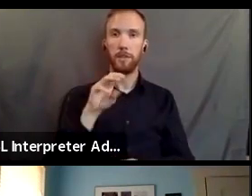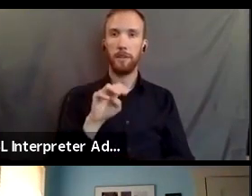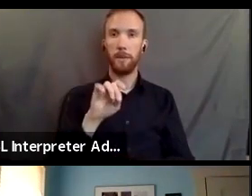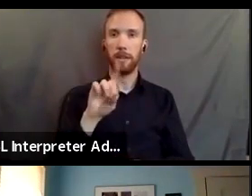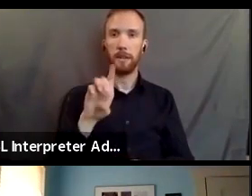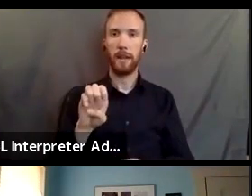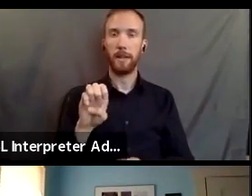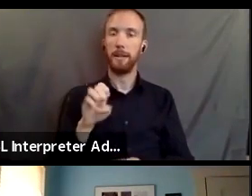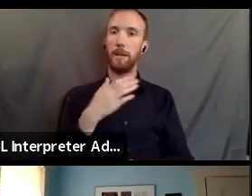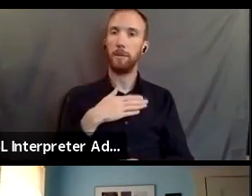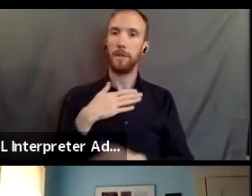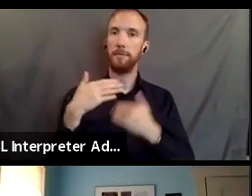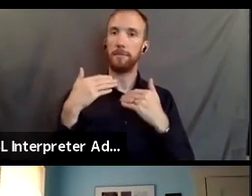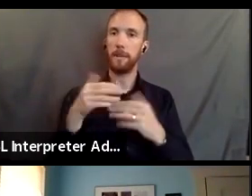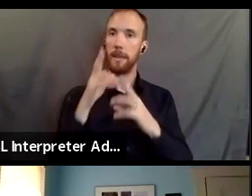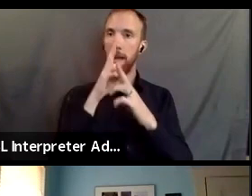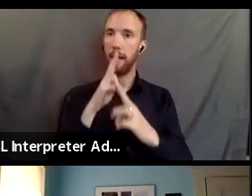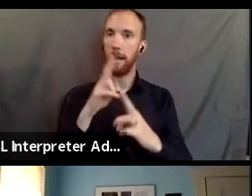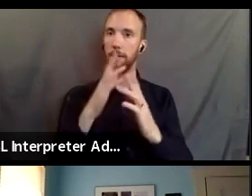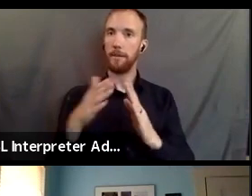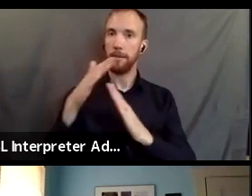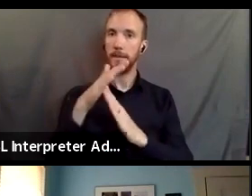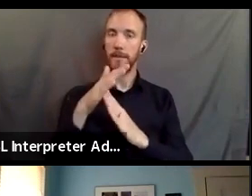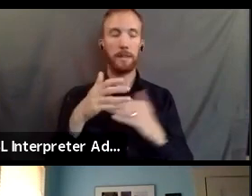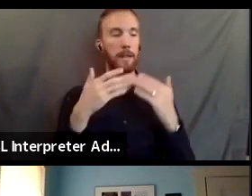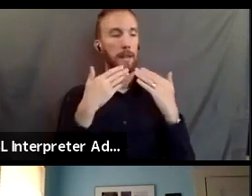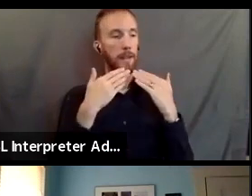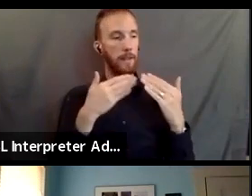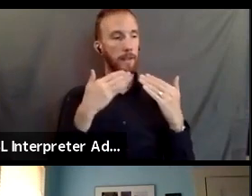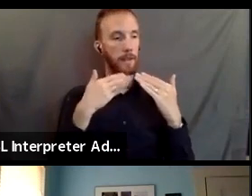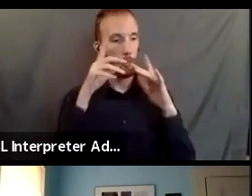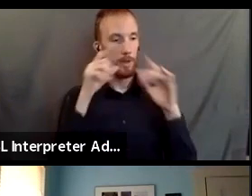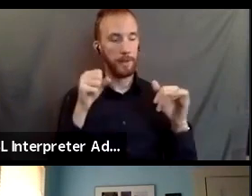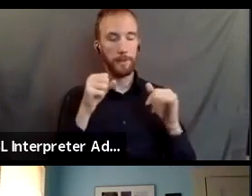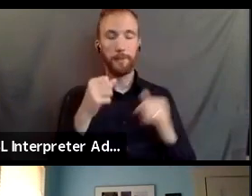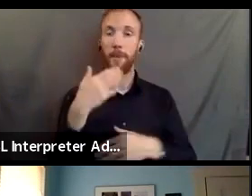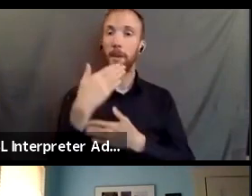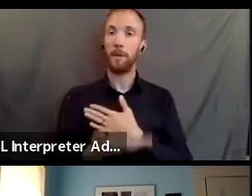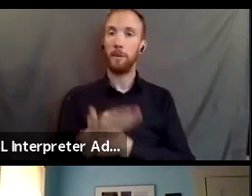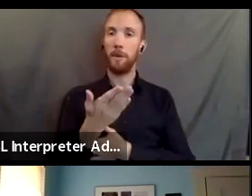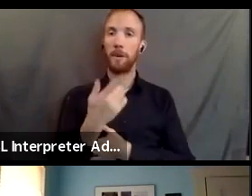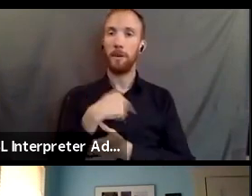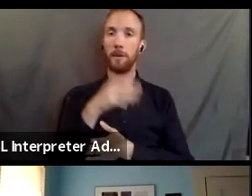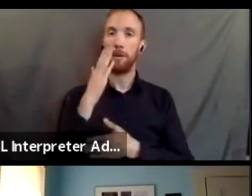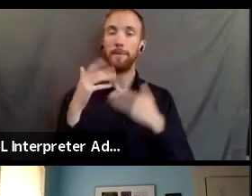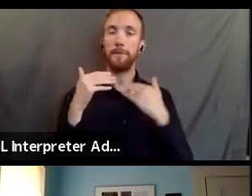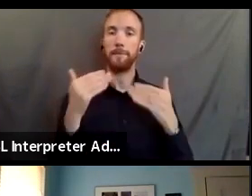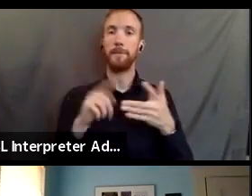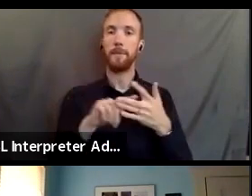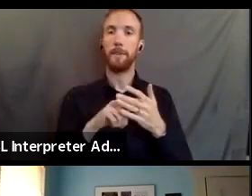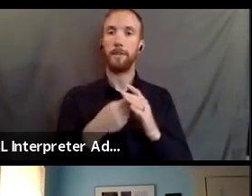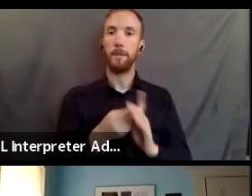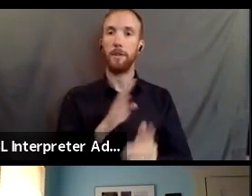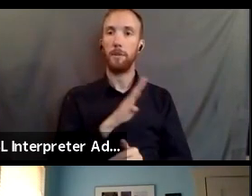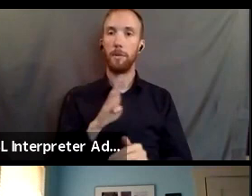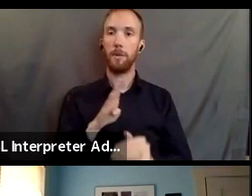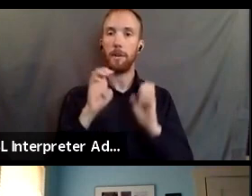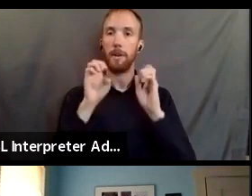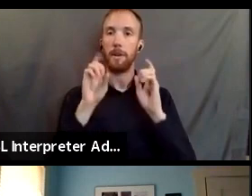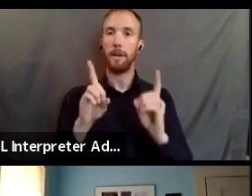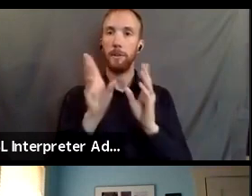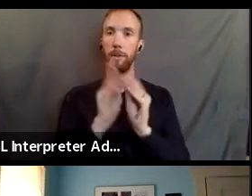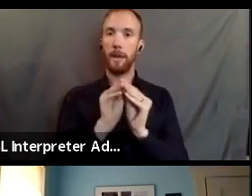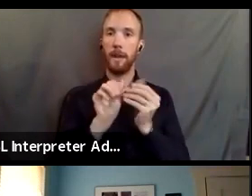excellence thank you president delvaye good morning we will begin today's board of education meeting by welcoming